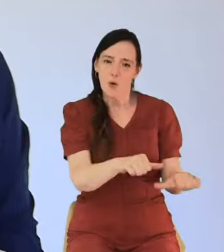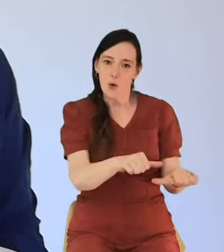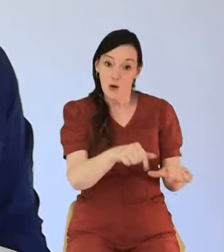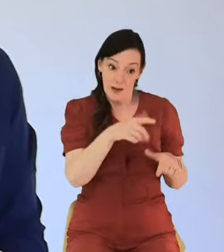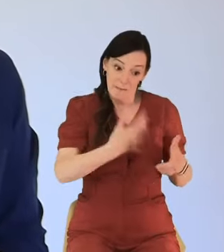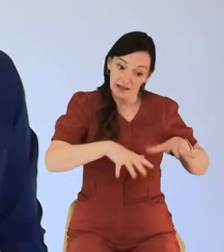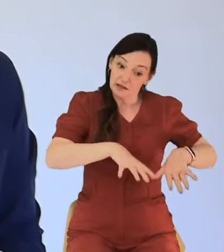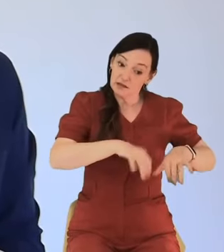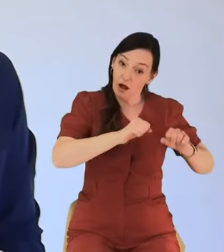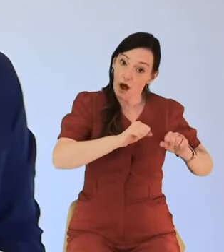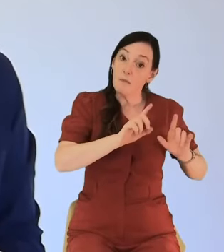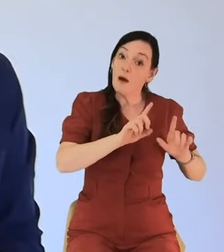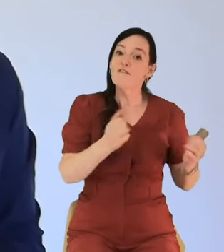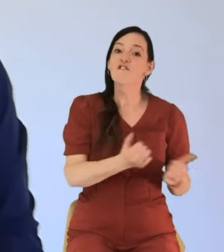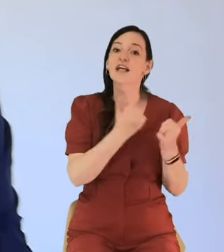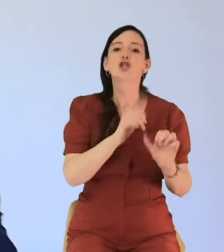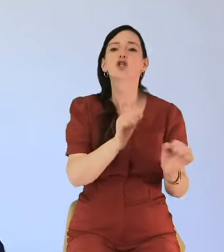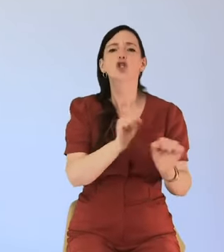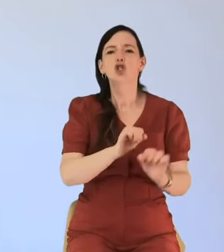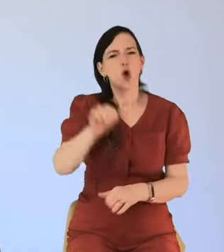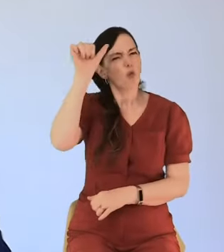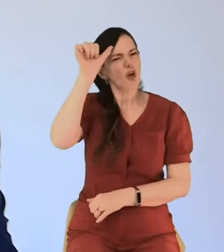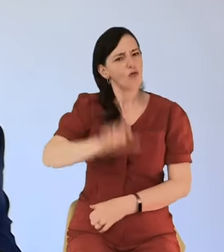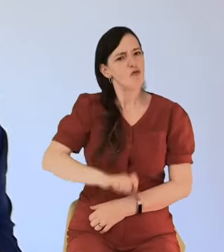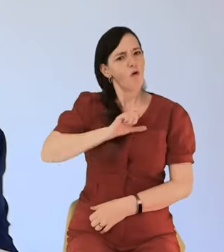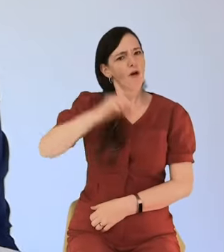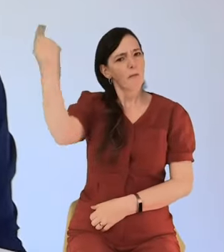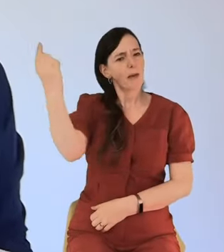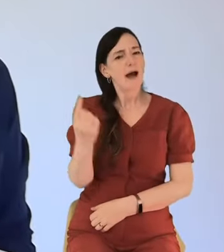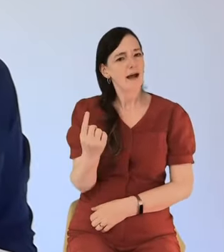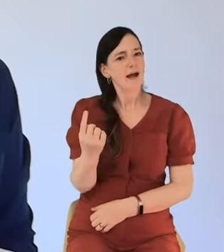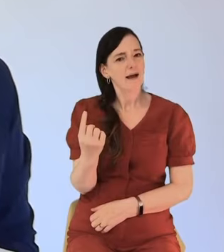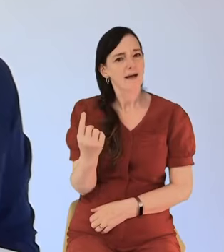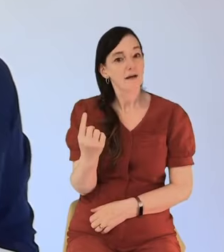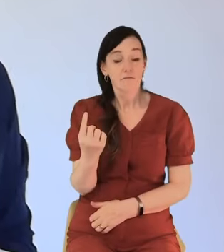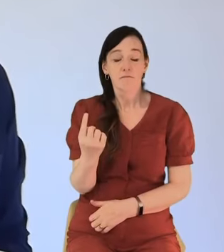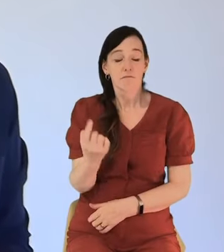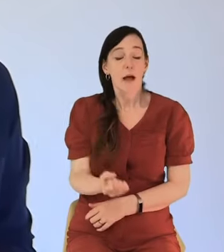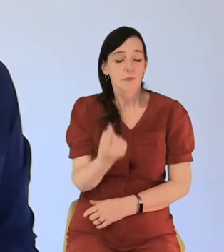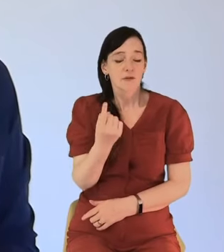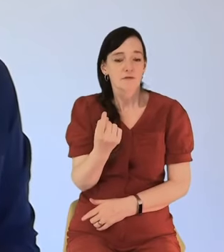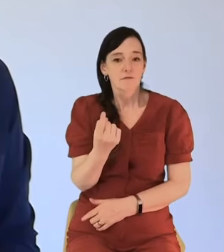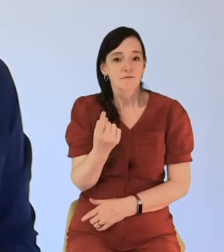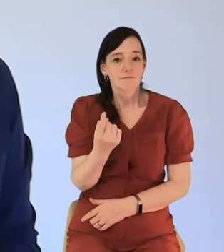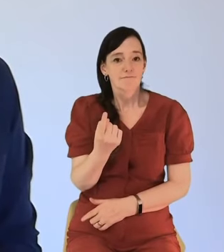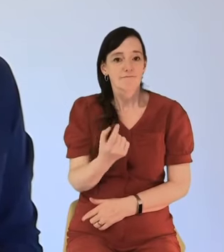but he'd not finished. So we knew he'd come back to finish it. And he did.